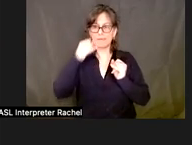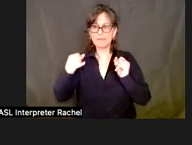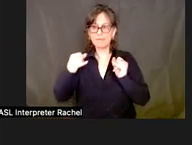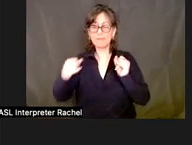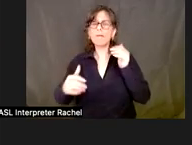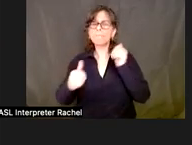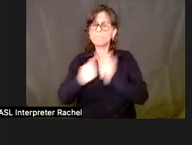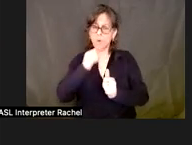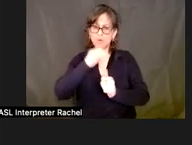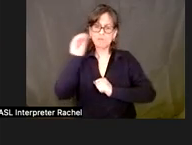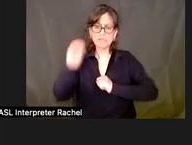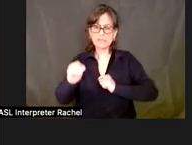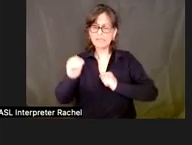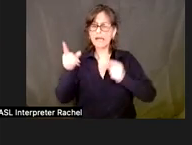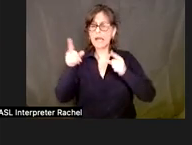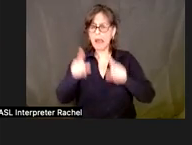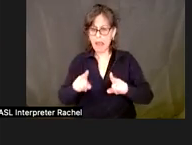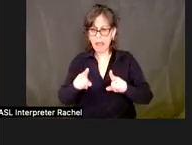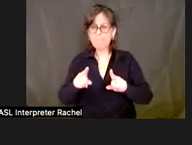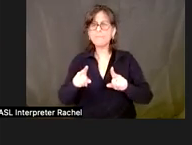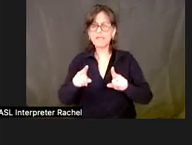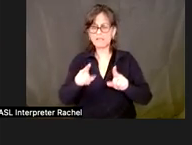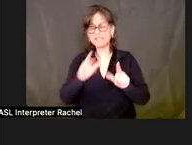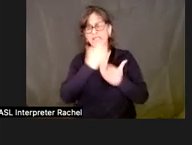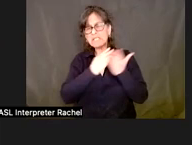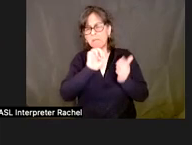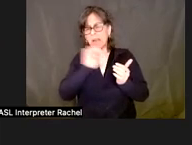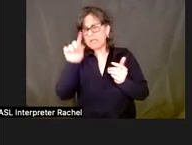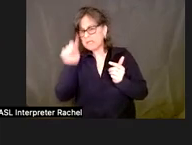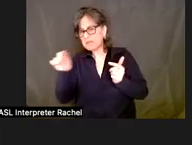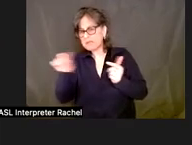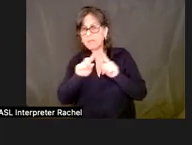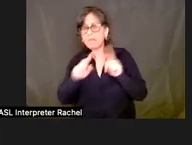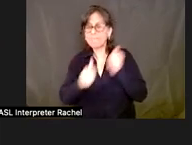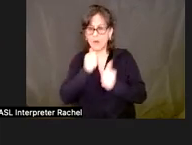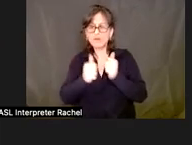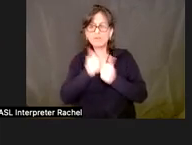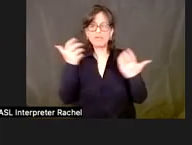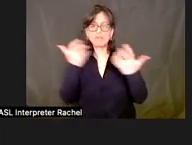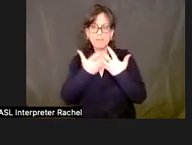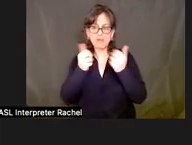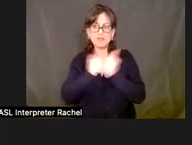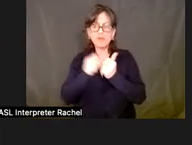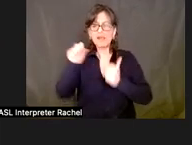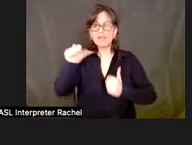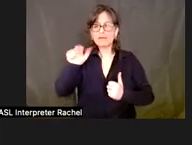of the major earthquakes, with a few exceptions off to the east, fall on the San Andreas system, but